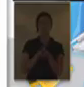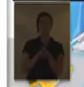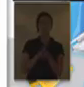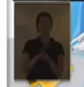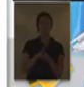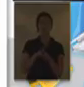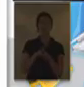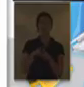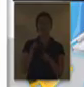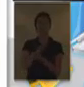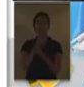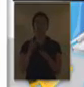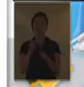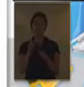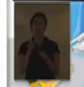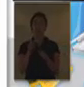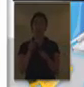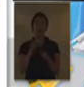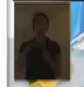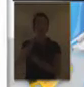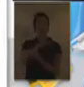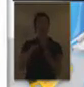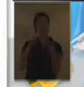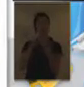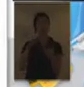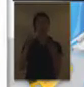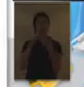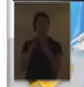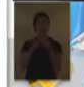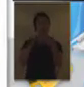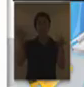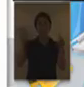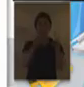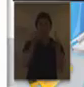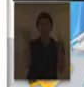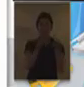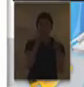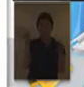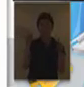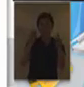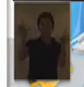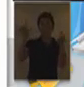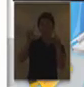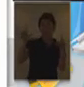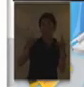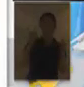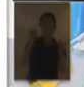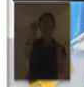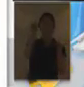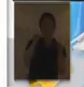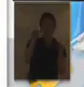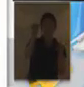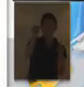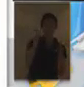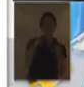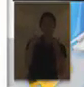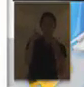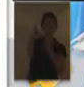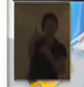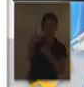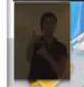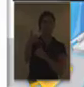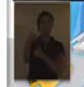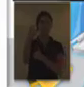for the person setting or person environment interaction, we have touch screens, televisions, switches,